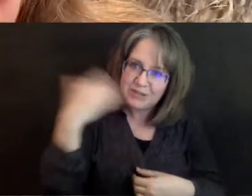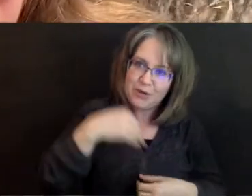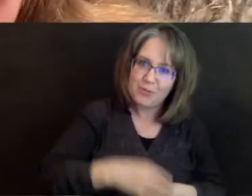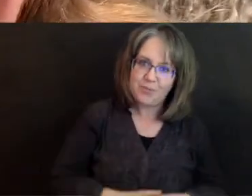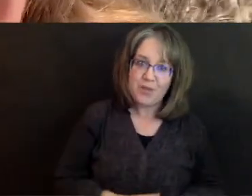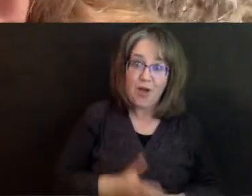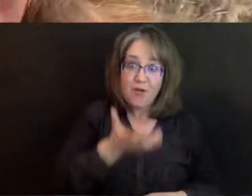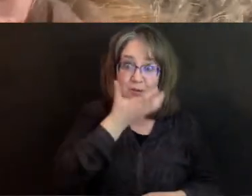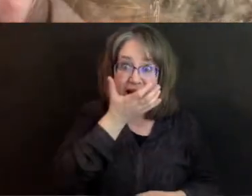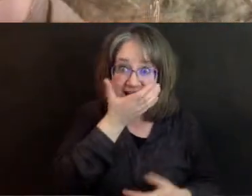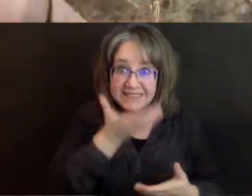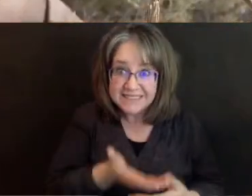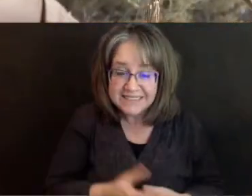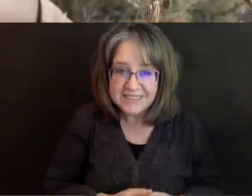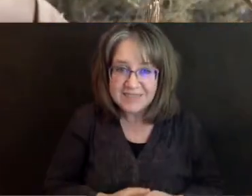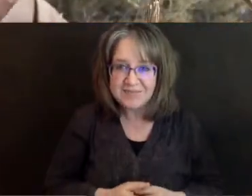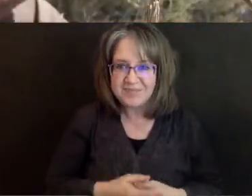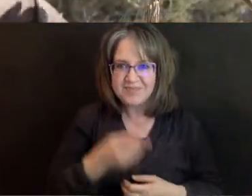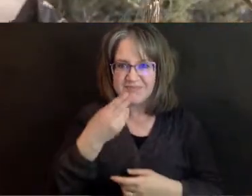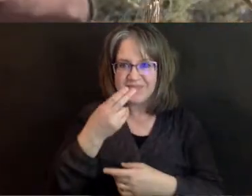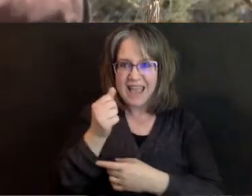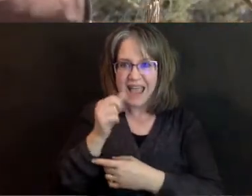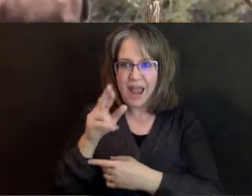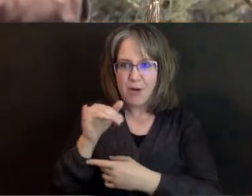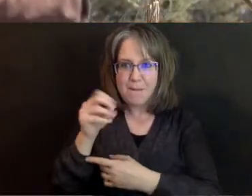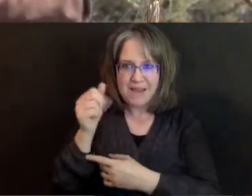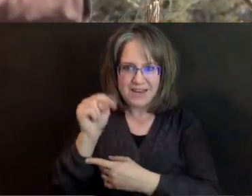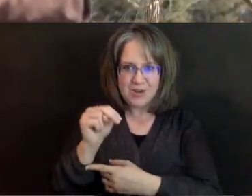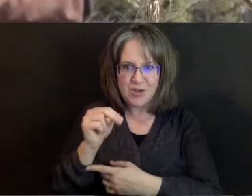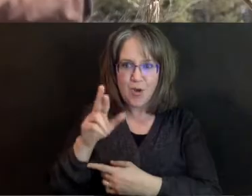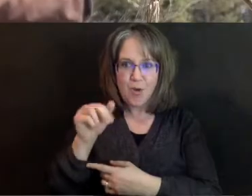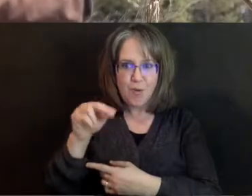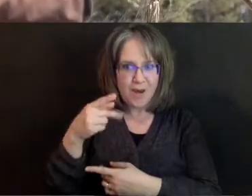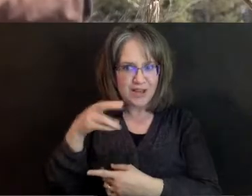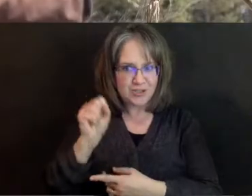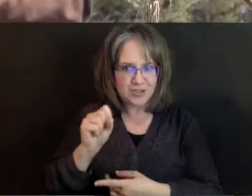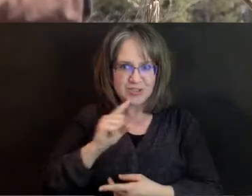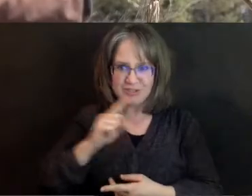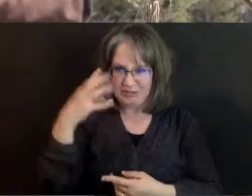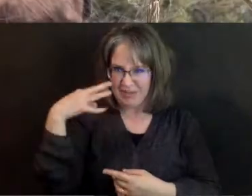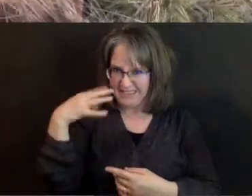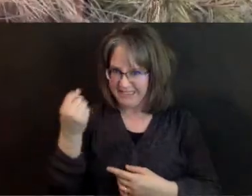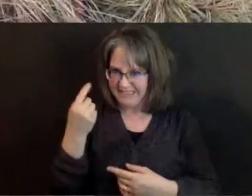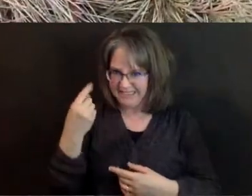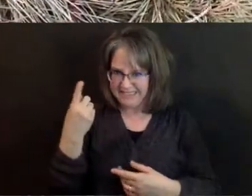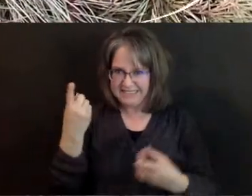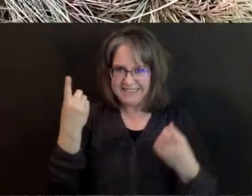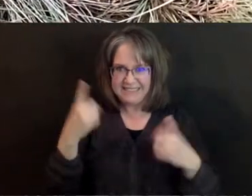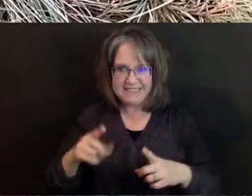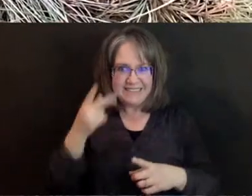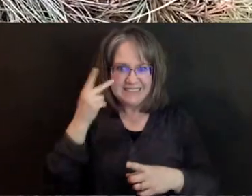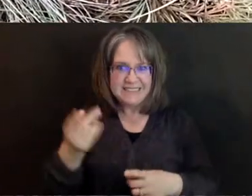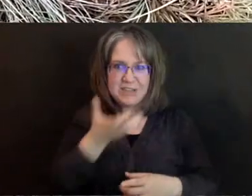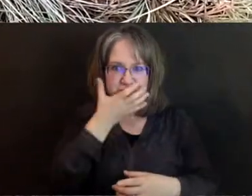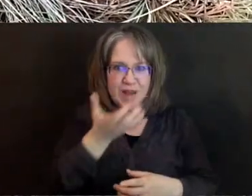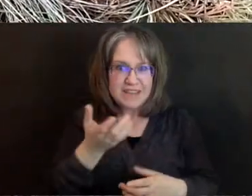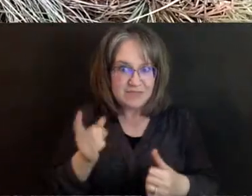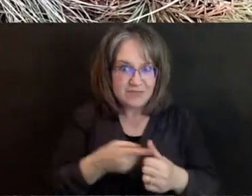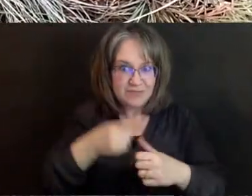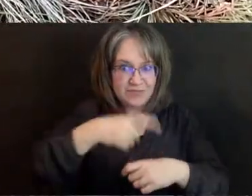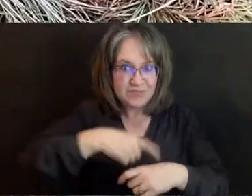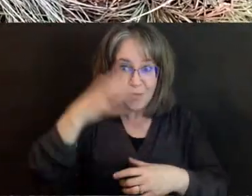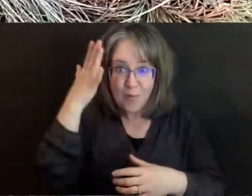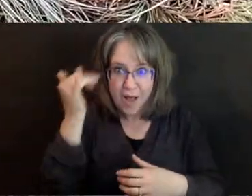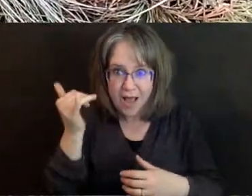Guys, there's grass. Harriman Rangers get a little crazy for the first grass sighting. After all, it's been a very